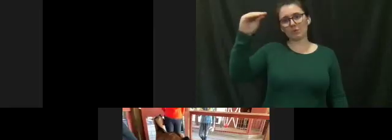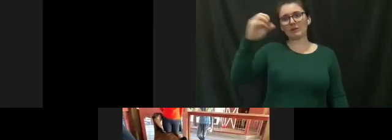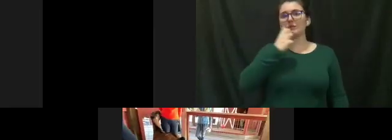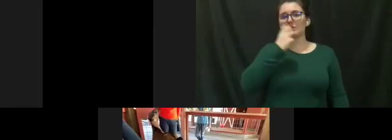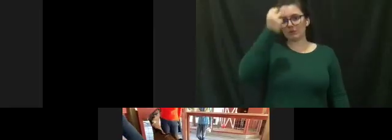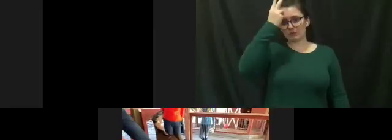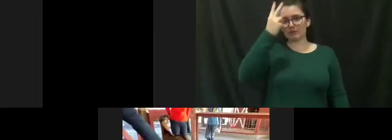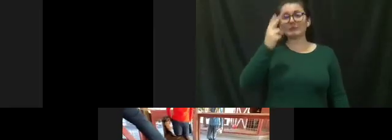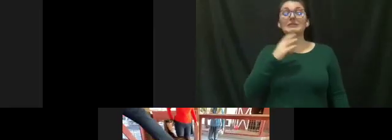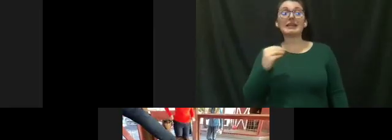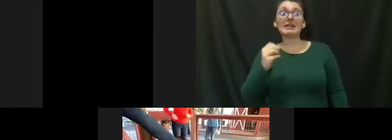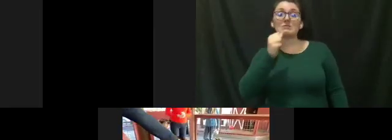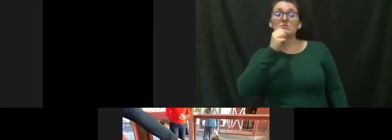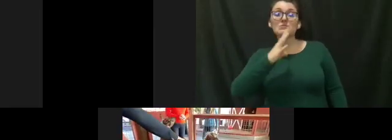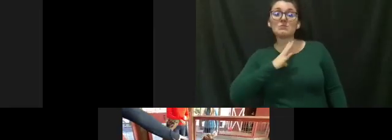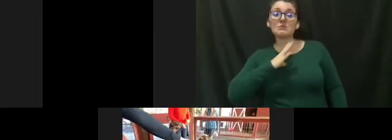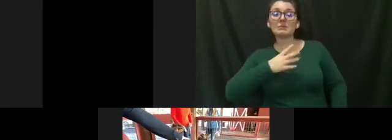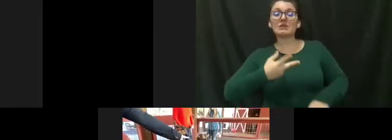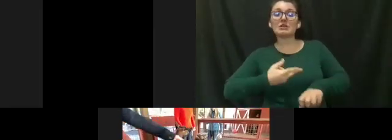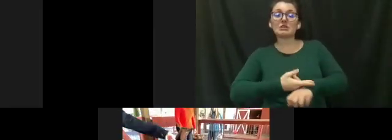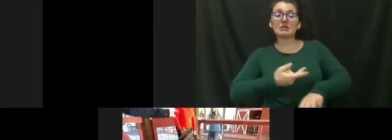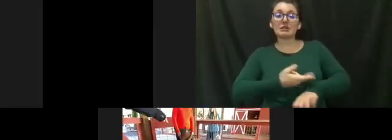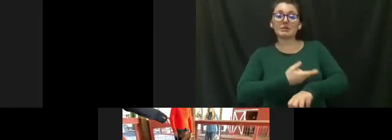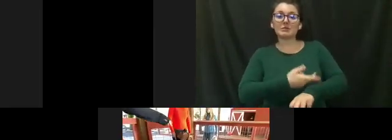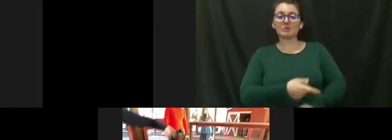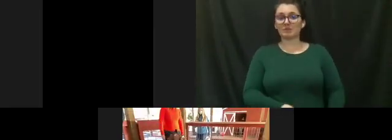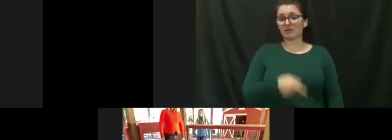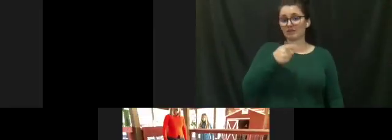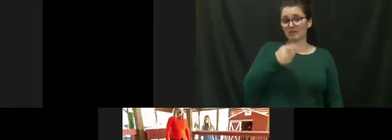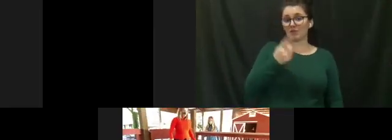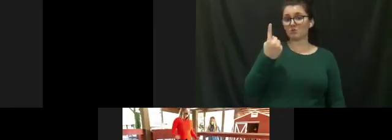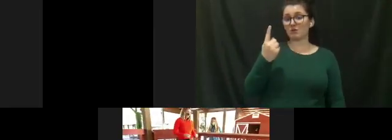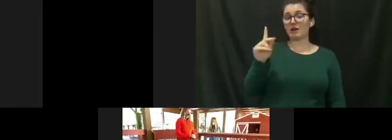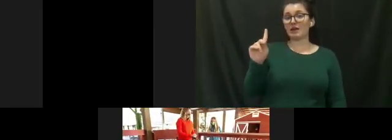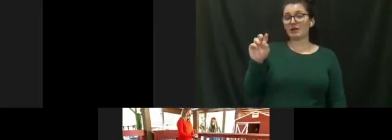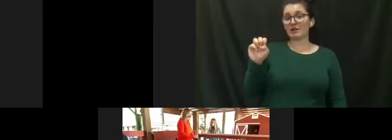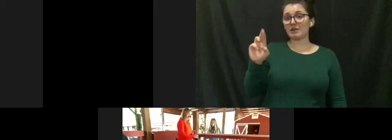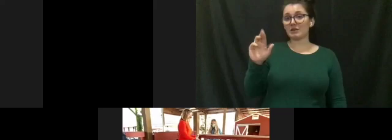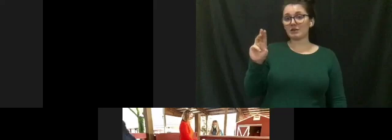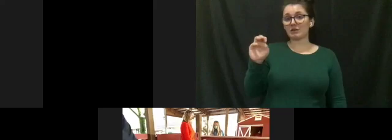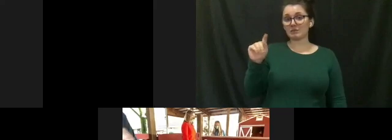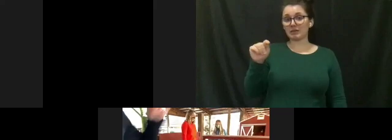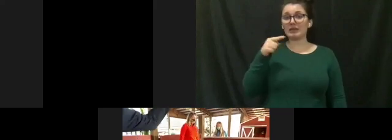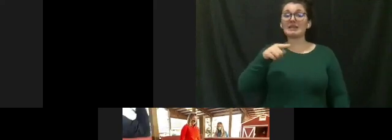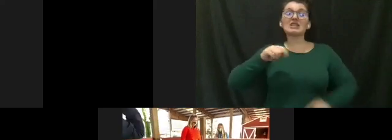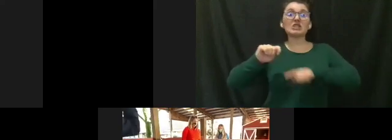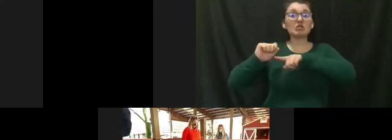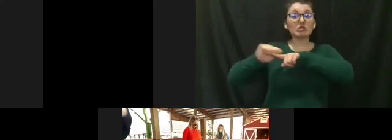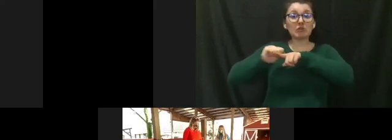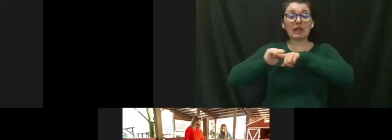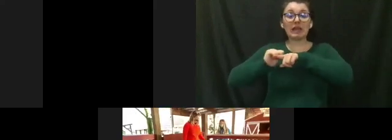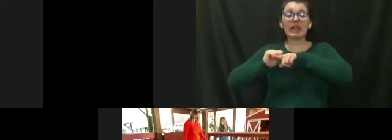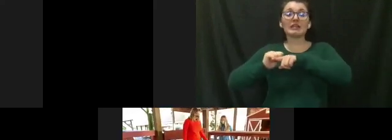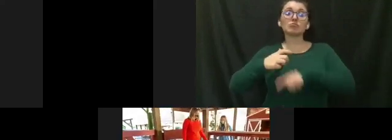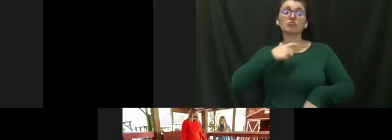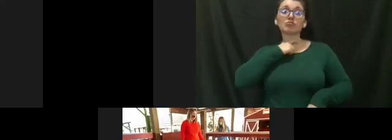This guy is Kermit. He is one of our favorites. Kermit is actually trained to walk on a leash, and he loves going through walks in